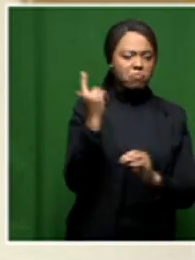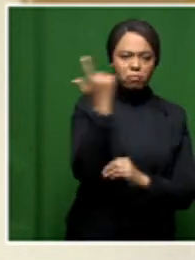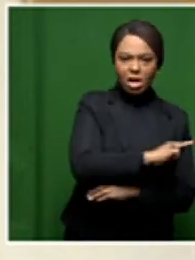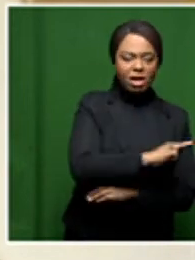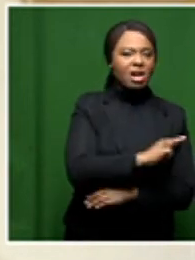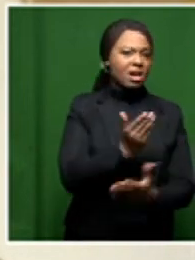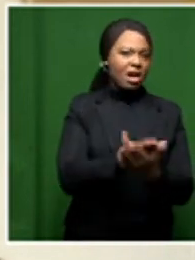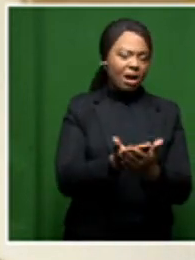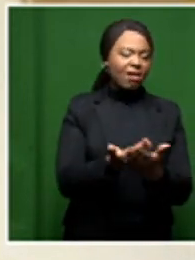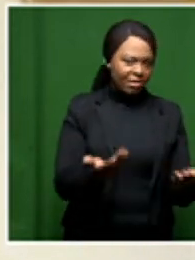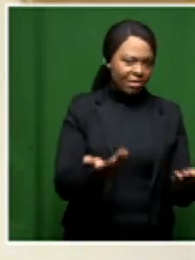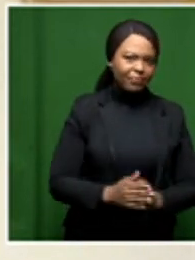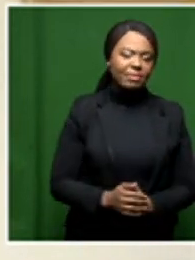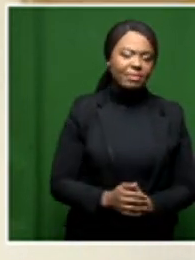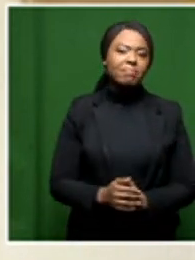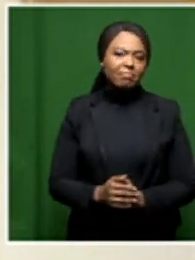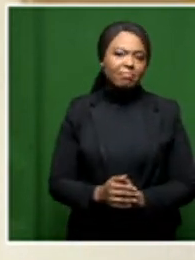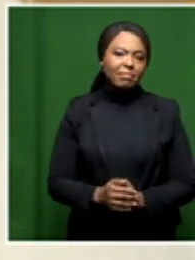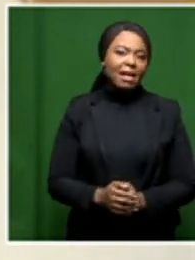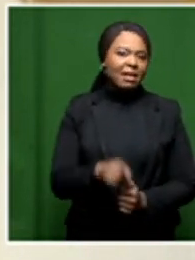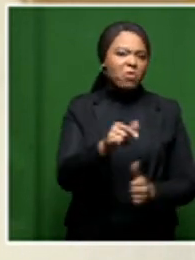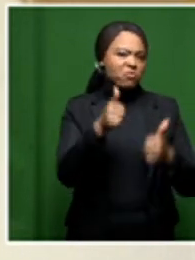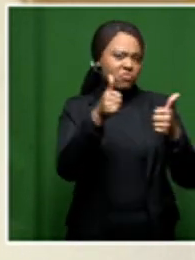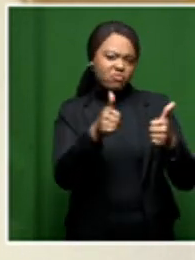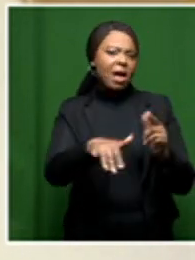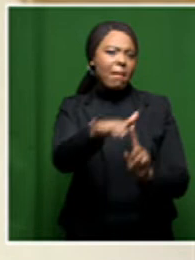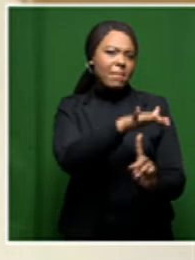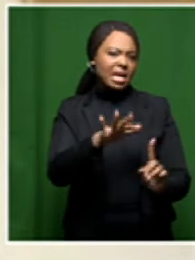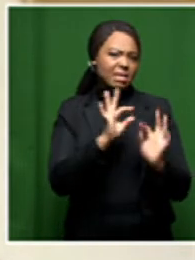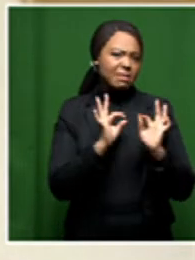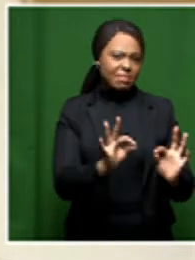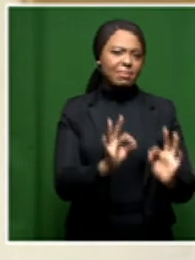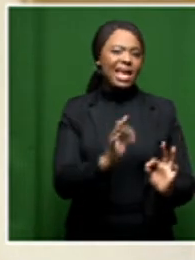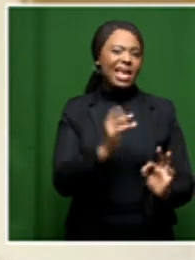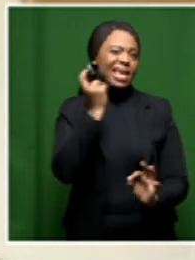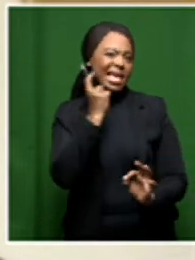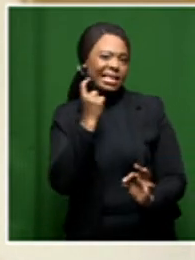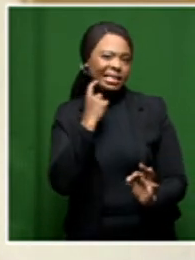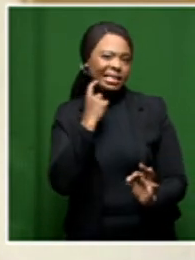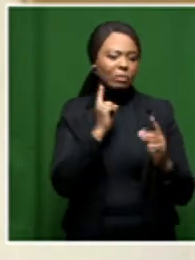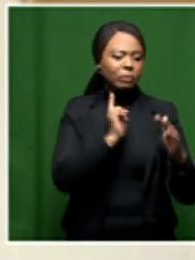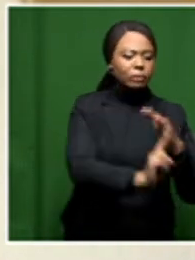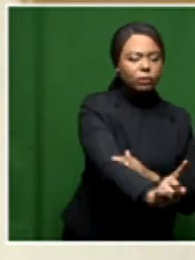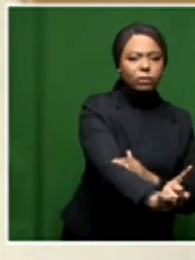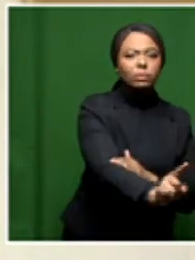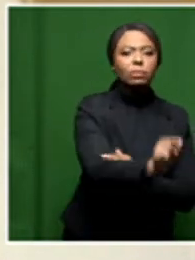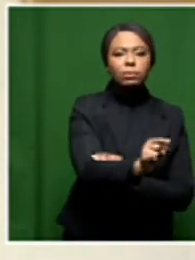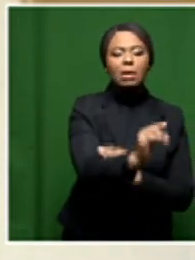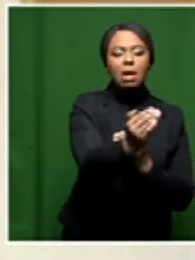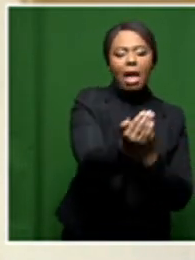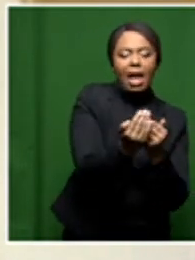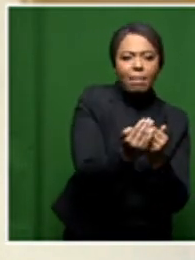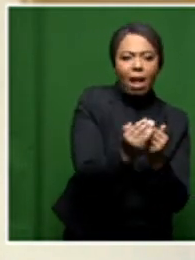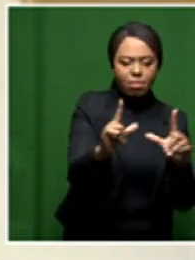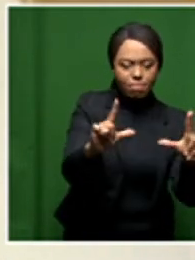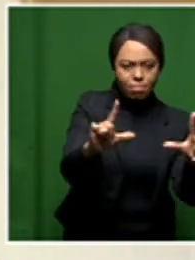just it's in the Greater Kruger region. It's quite a bit easier to be able to off-road and get nice and close to the animals